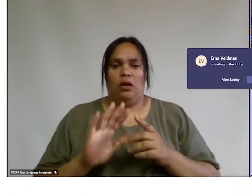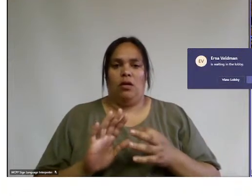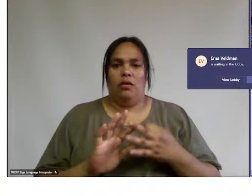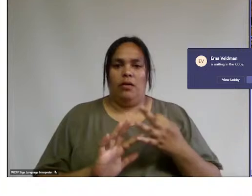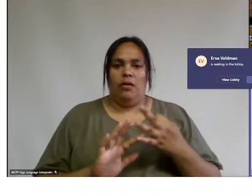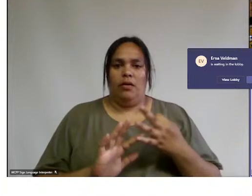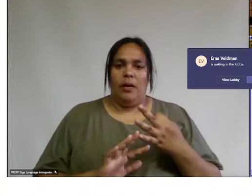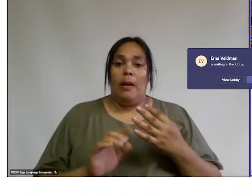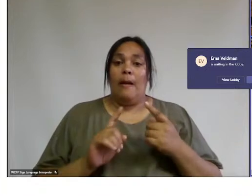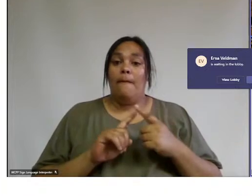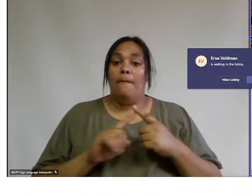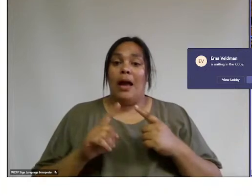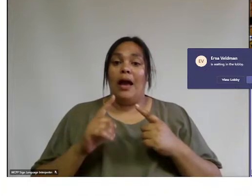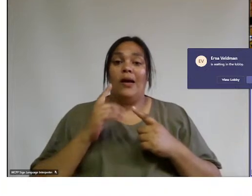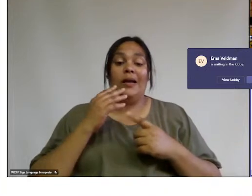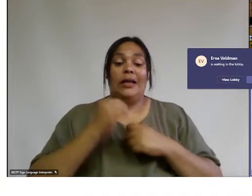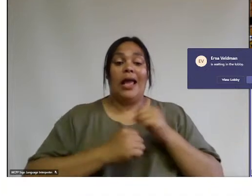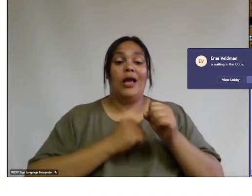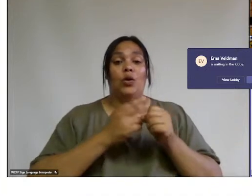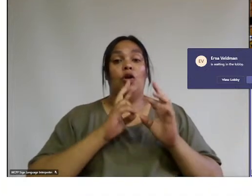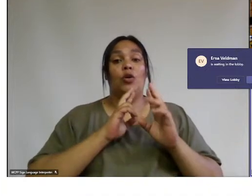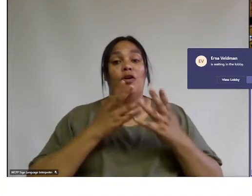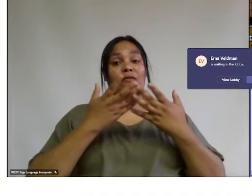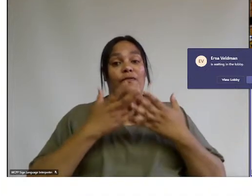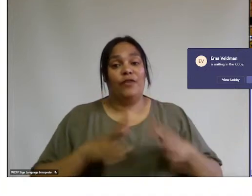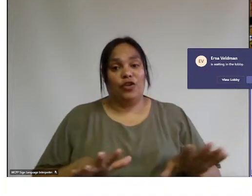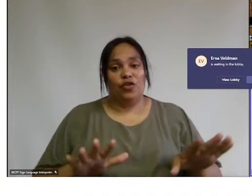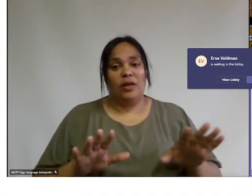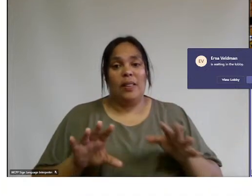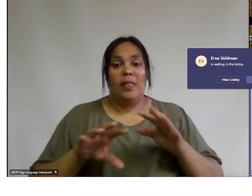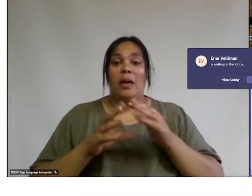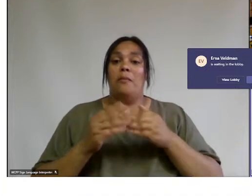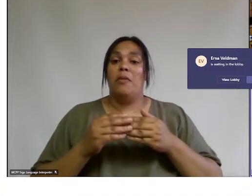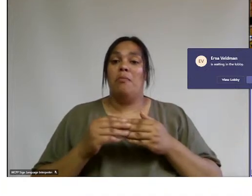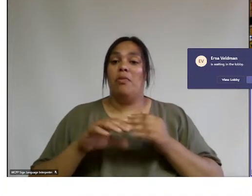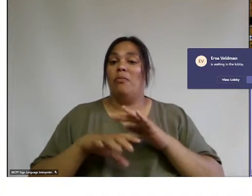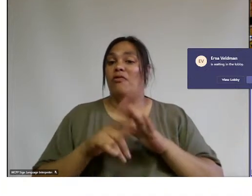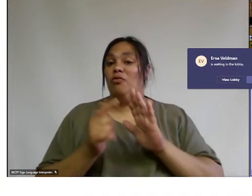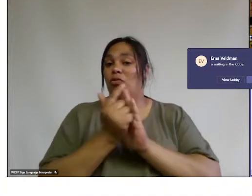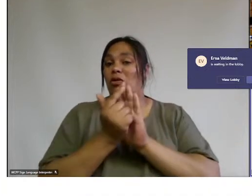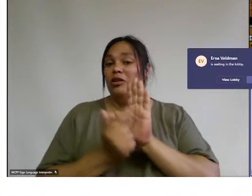we finish with the annual report as members of the provincial legislature,